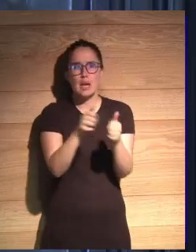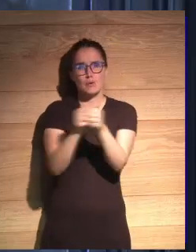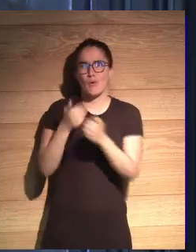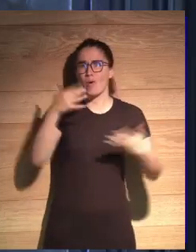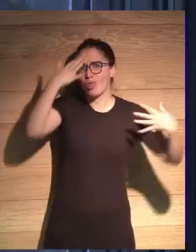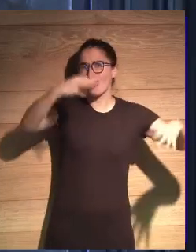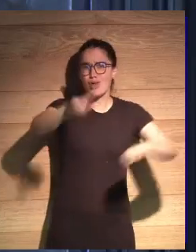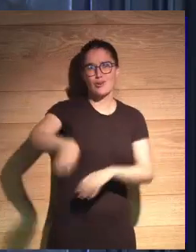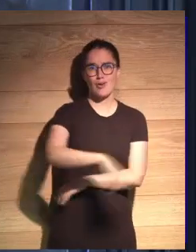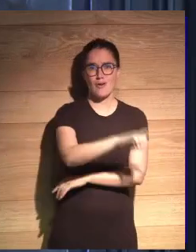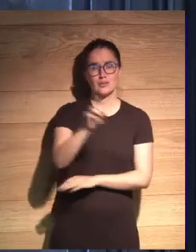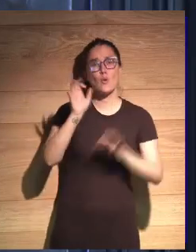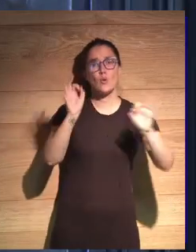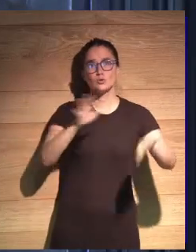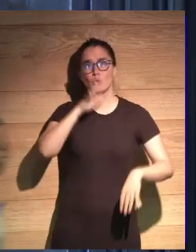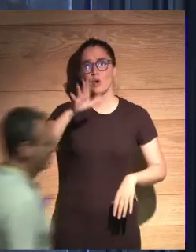Also,